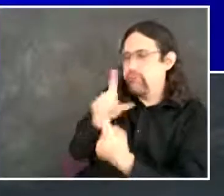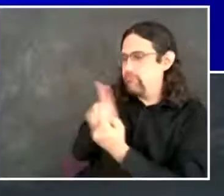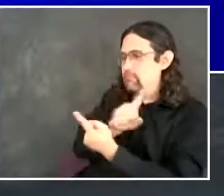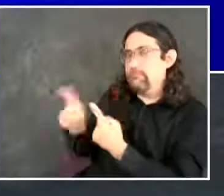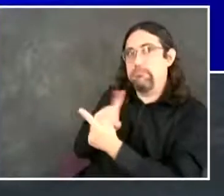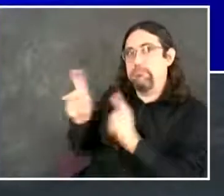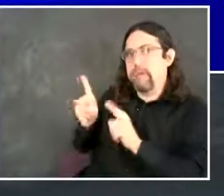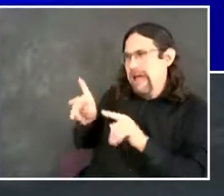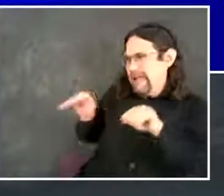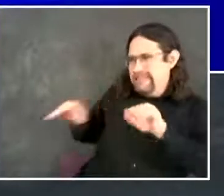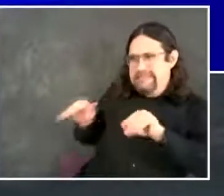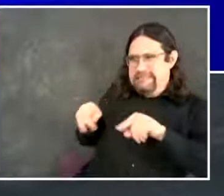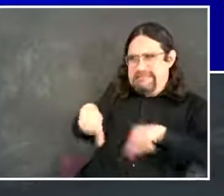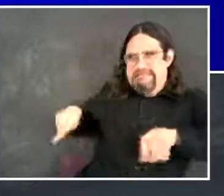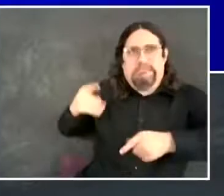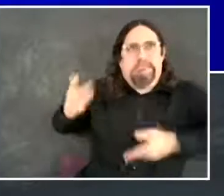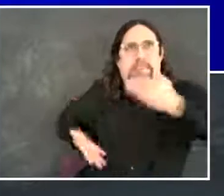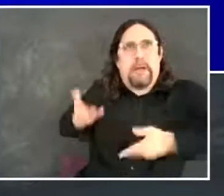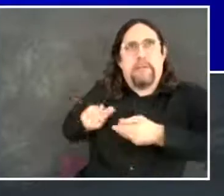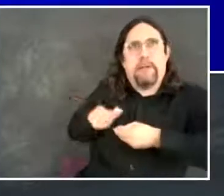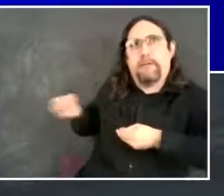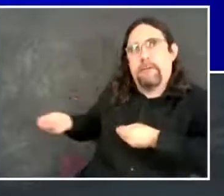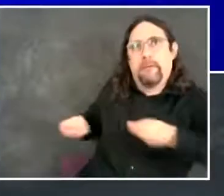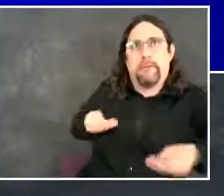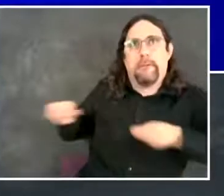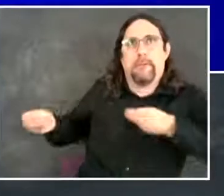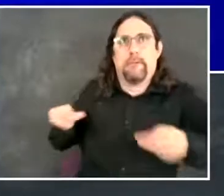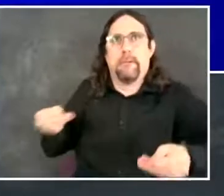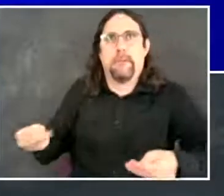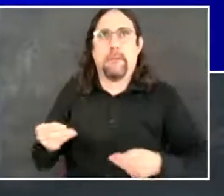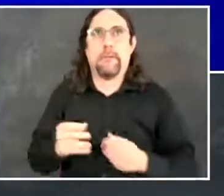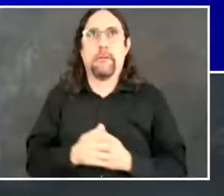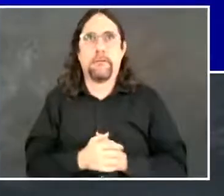in perspective how much we have to do.